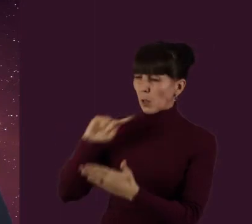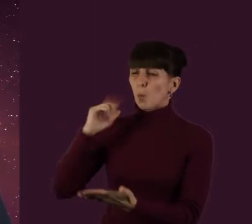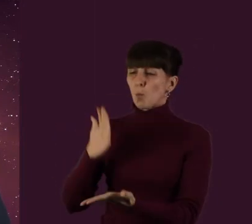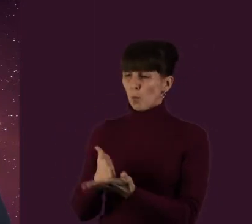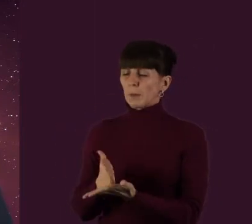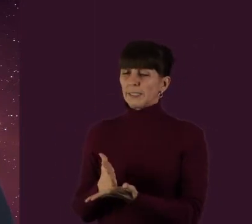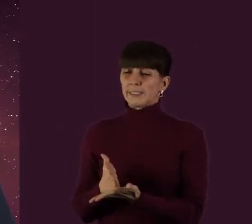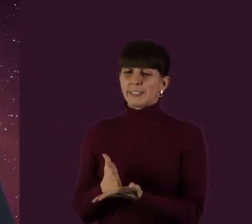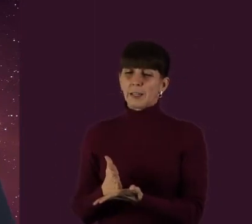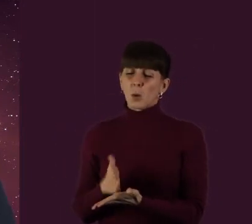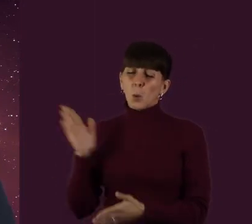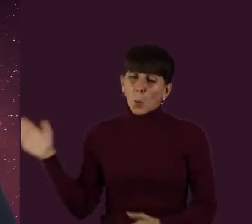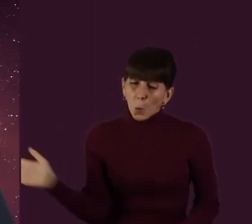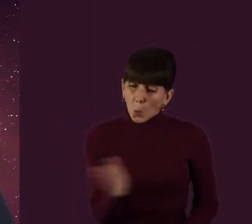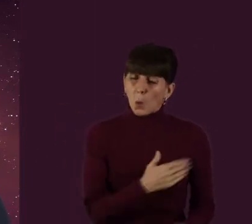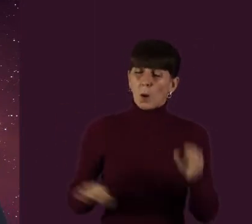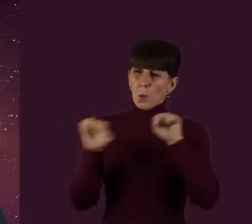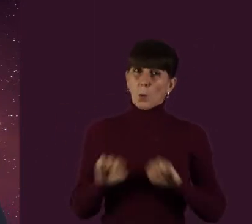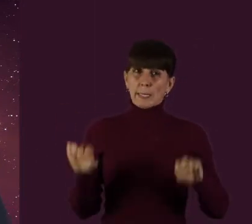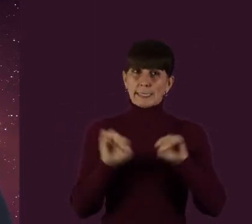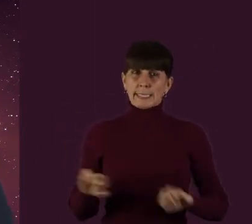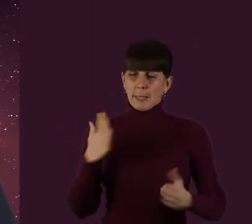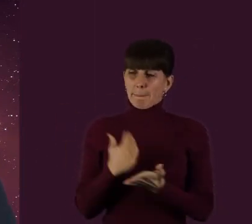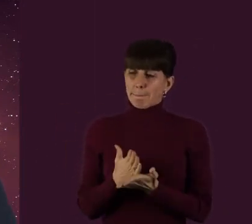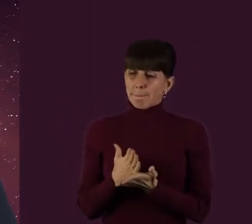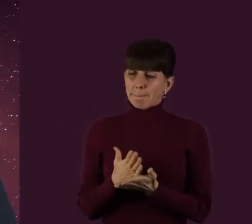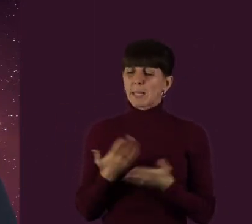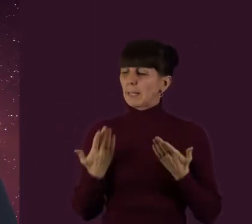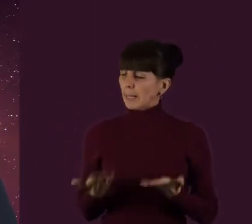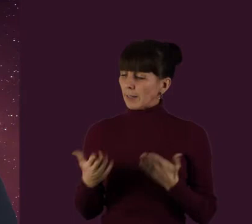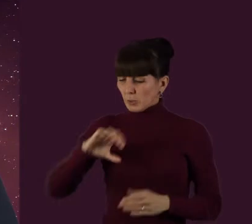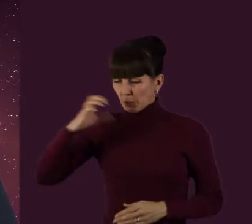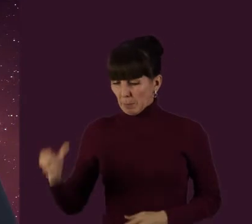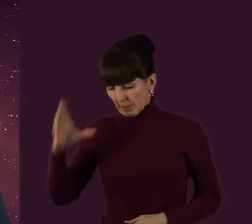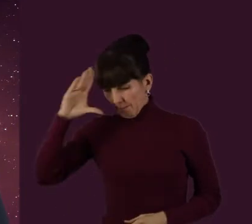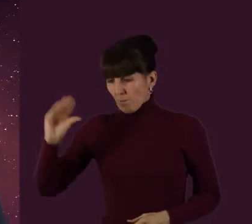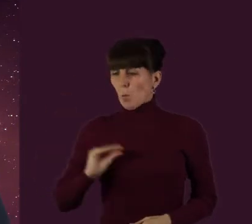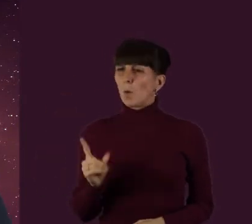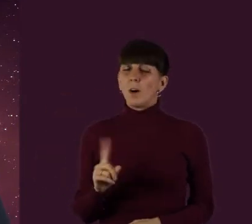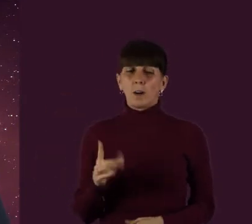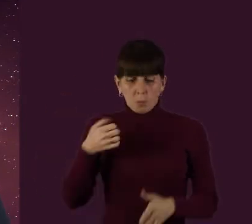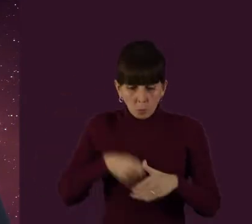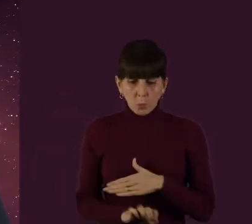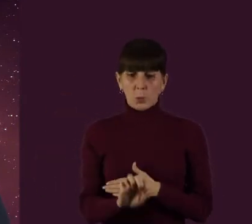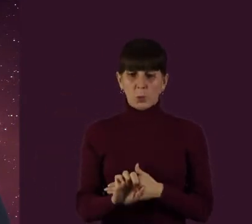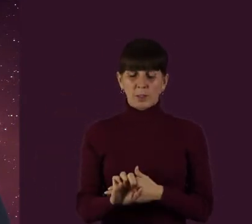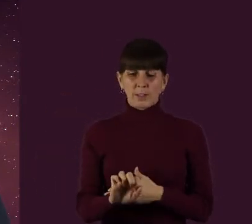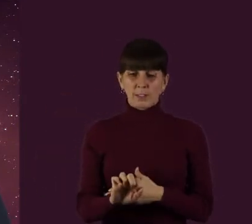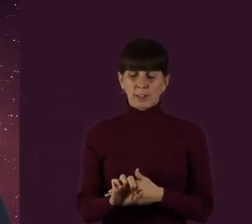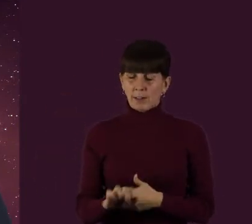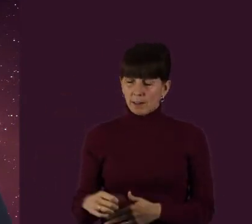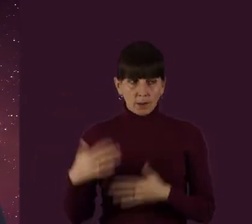for him. And now the shepherds have been told that he's been born. What an amazing night for the